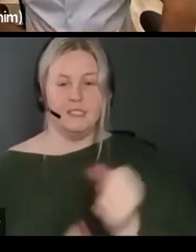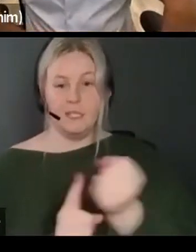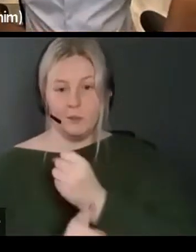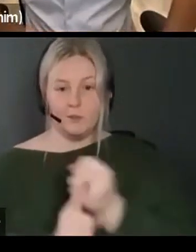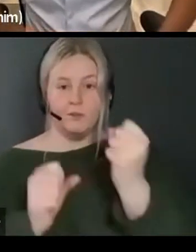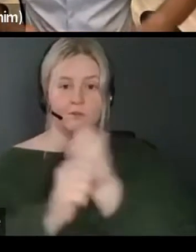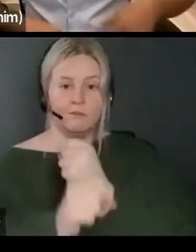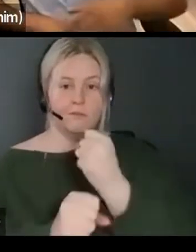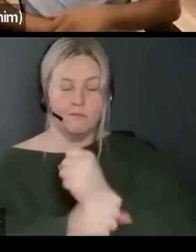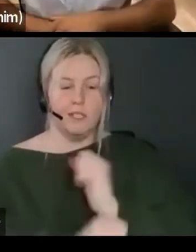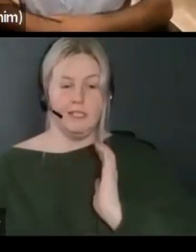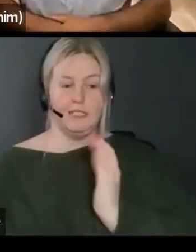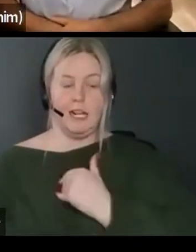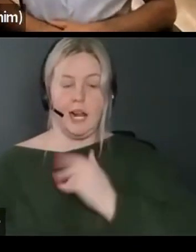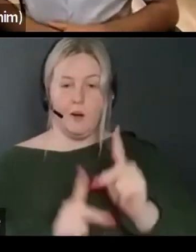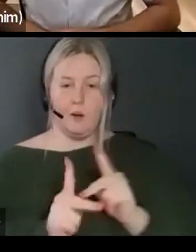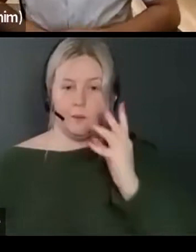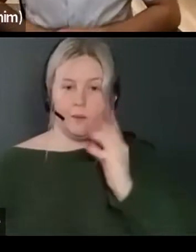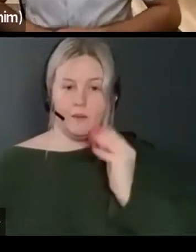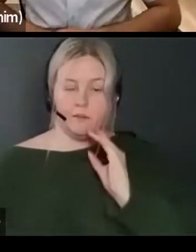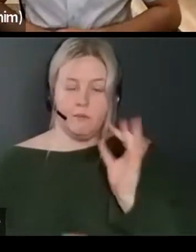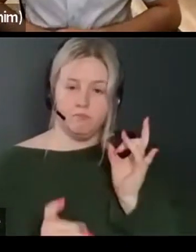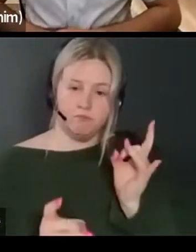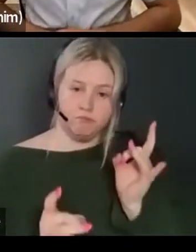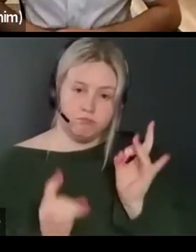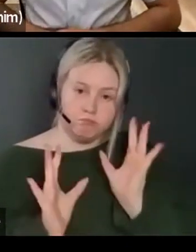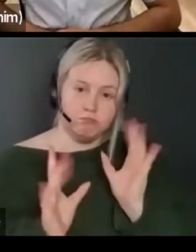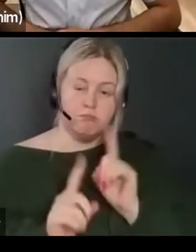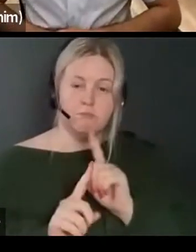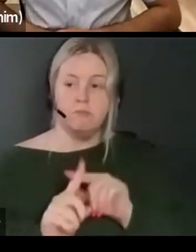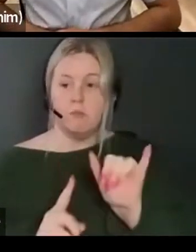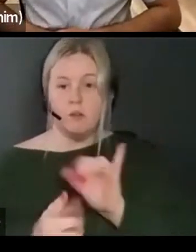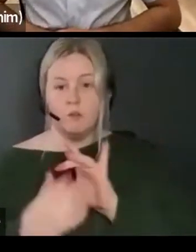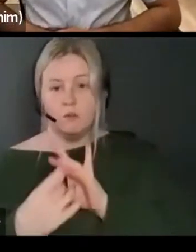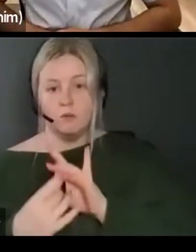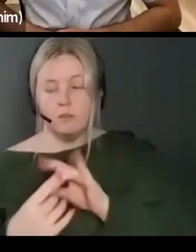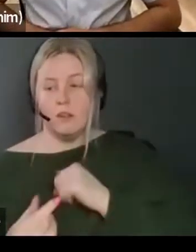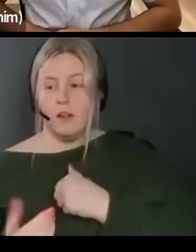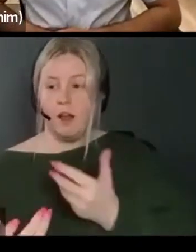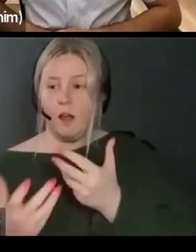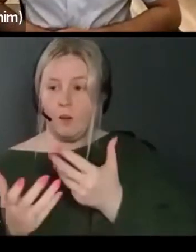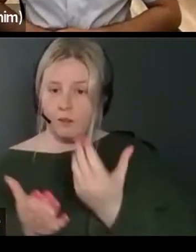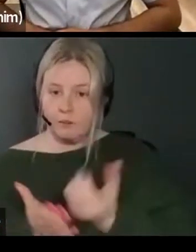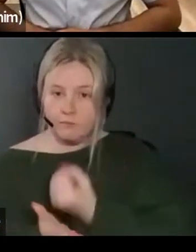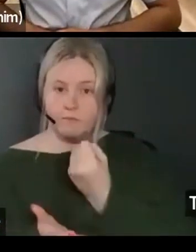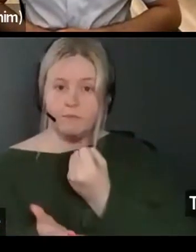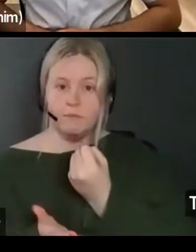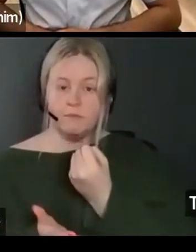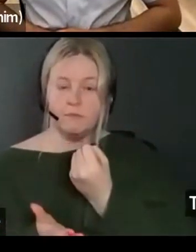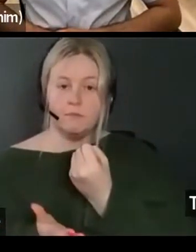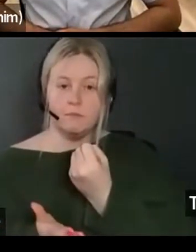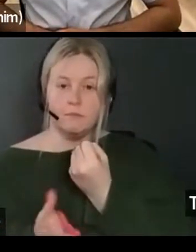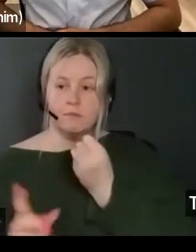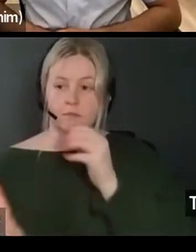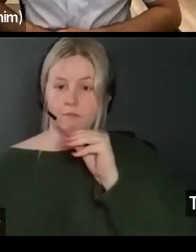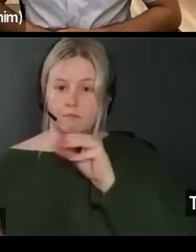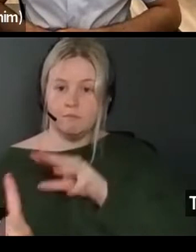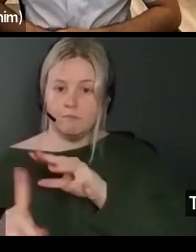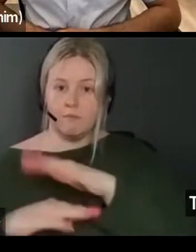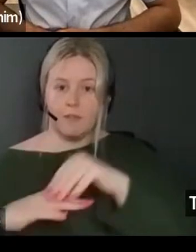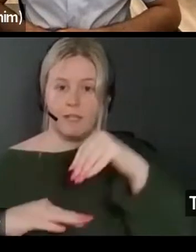been tremendous. However, in saying that, I also really want to take an opportunity to highlight